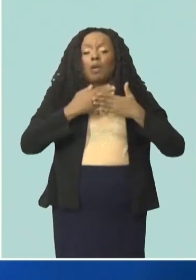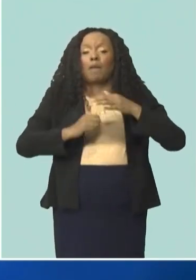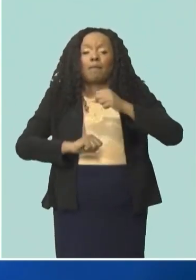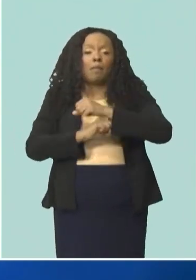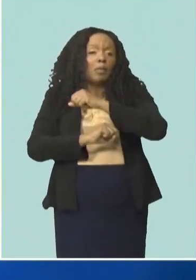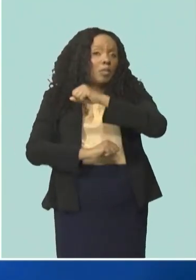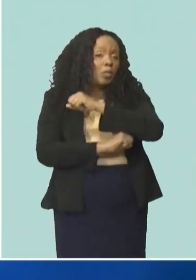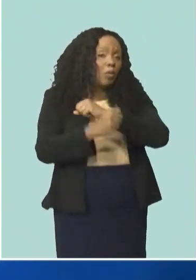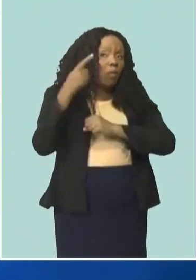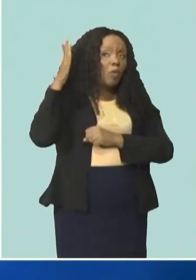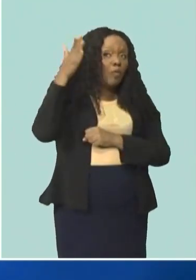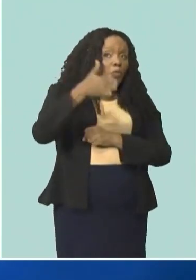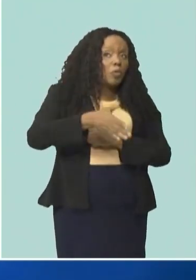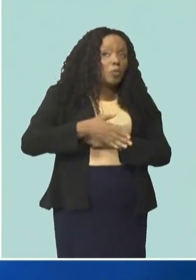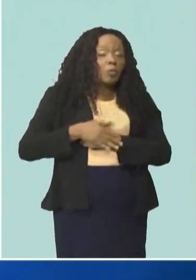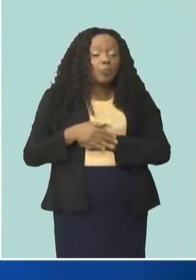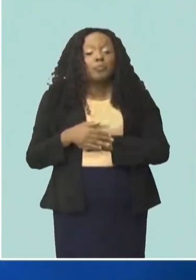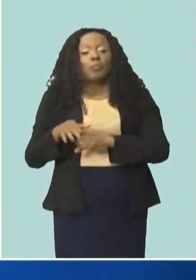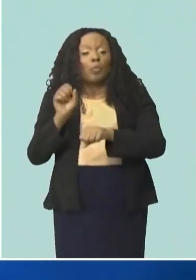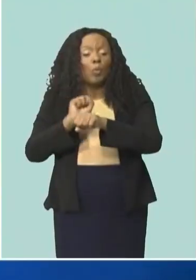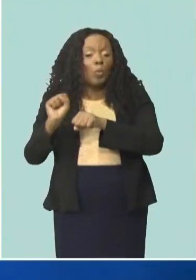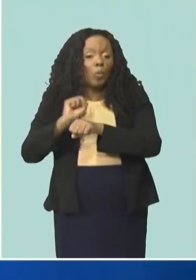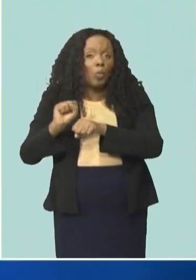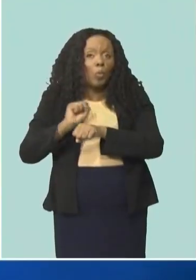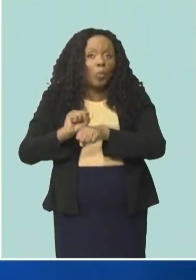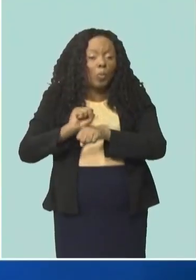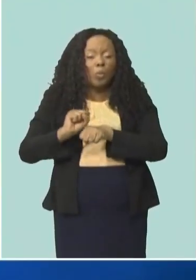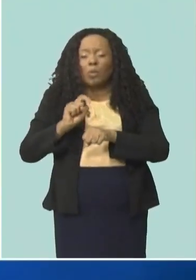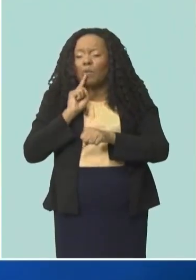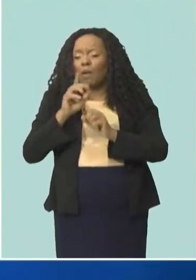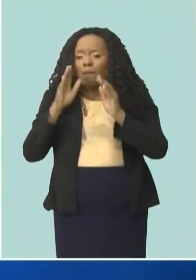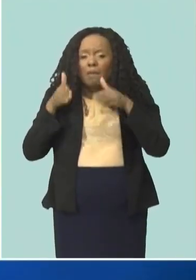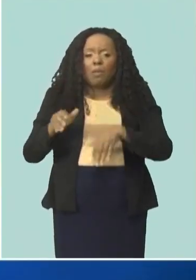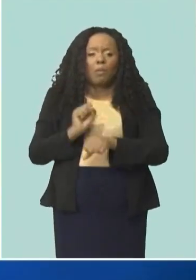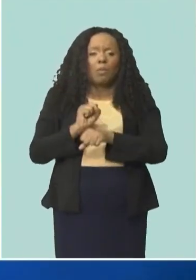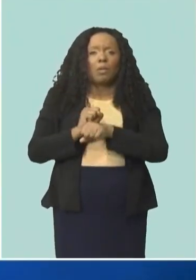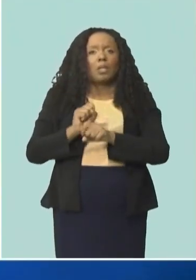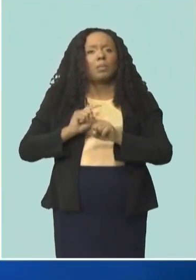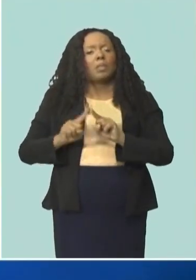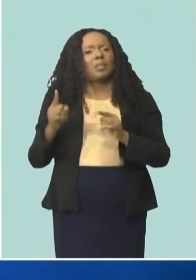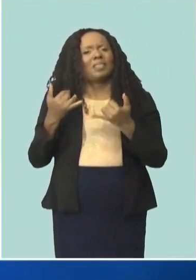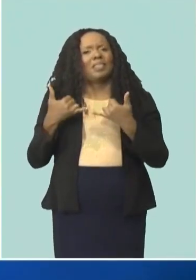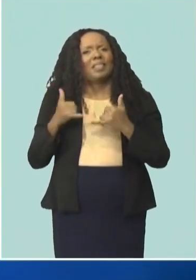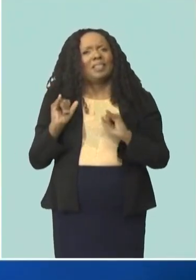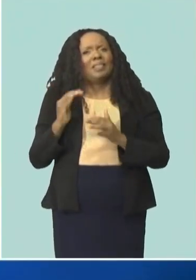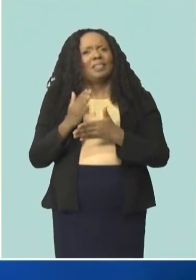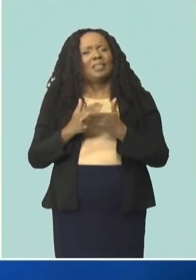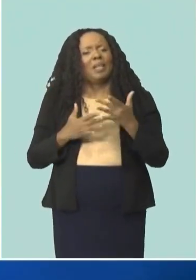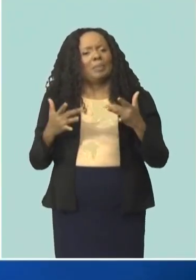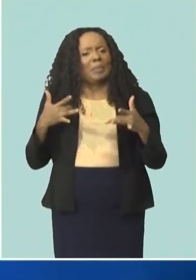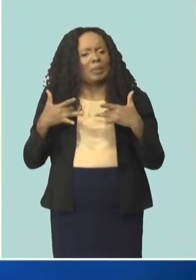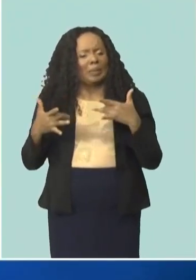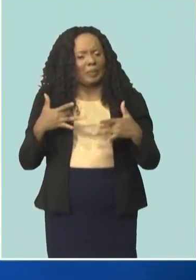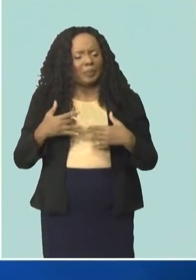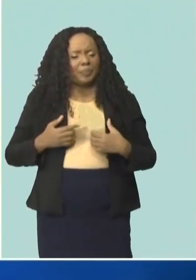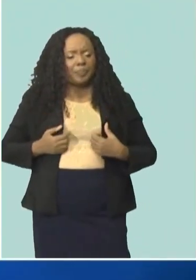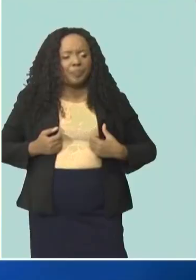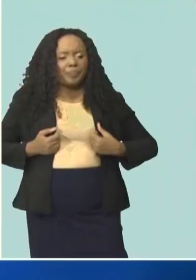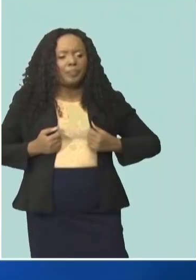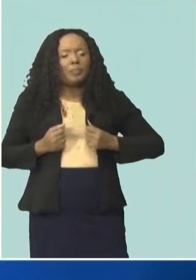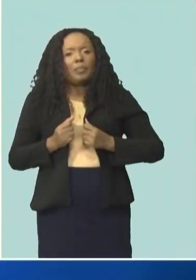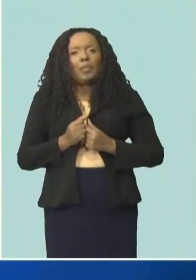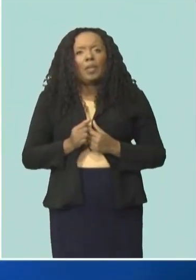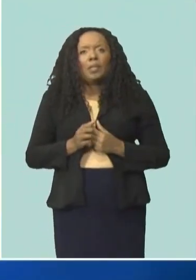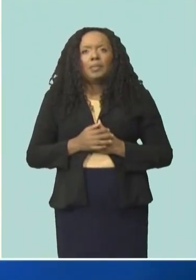for the future through the dedicated work, but he says there are still some concerns. There is one thing that I